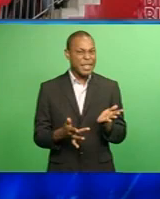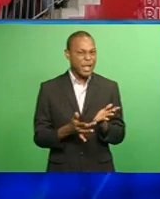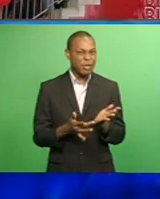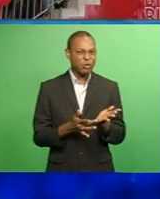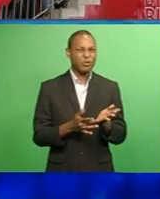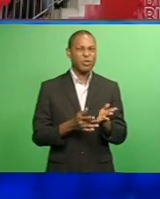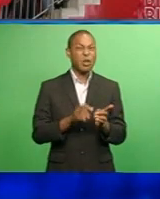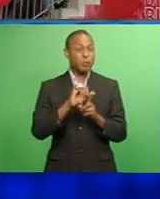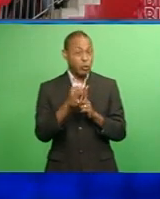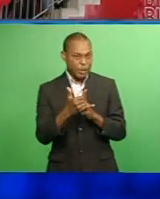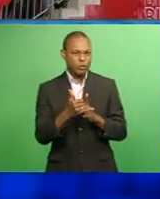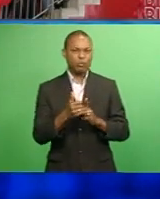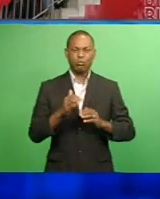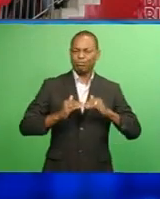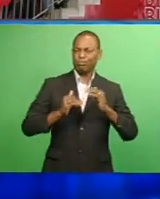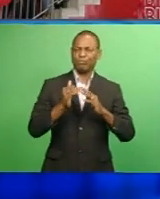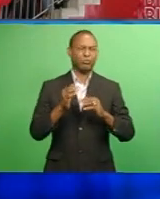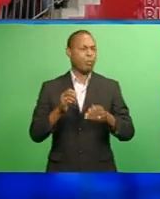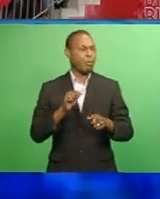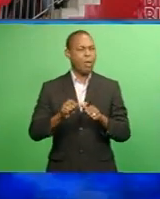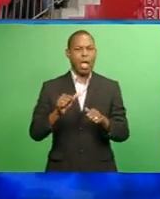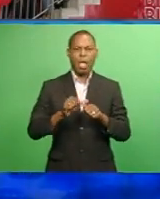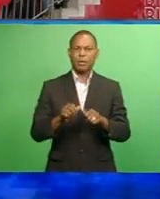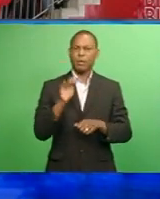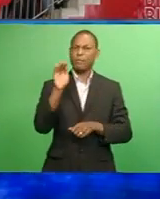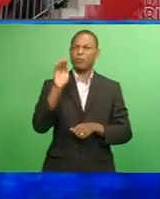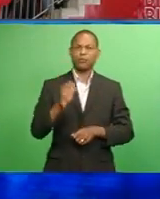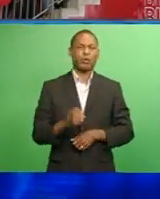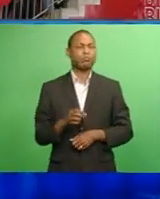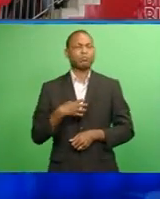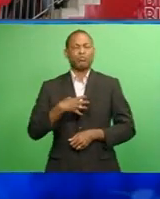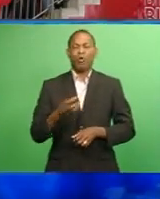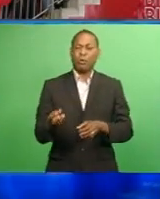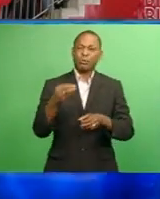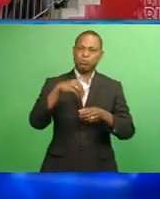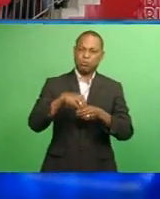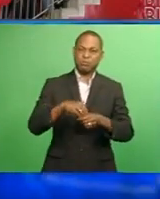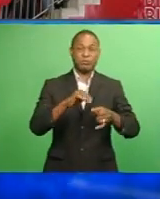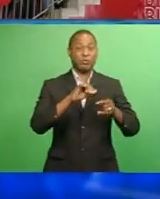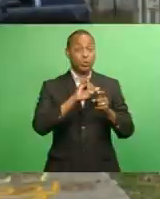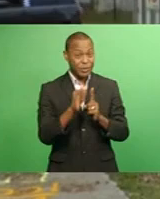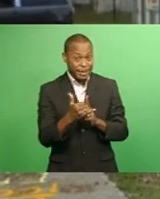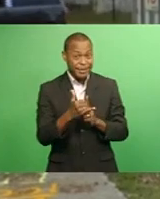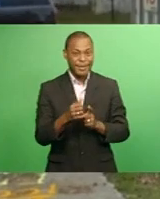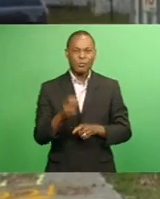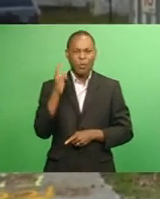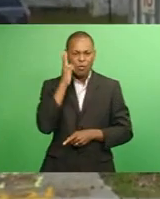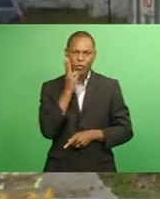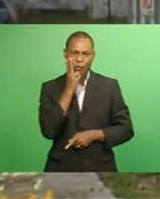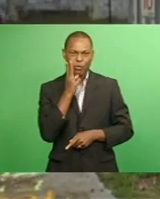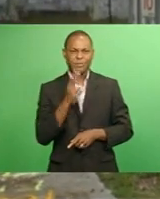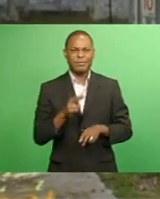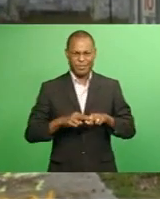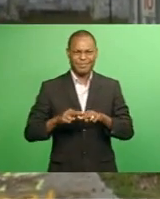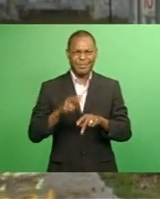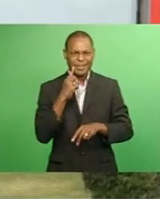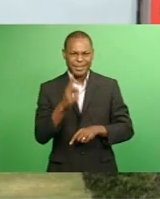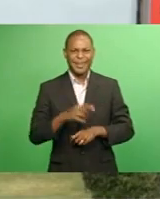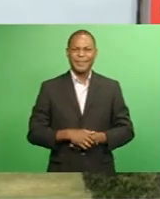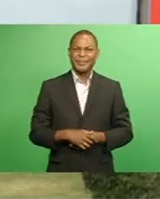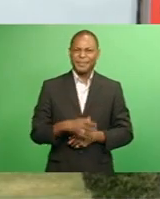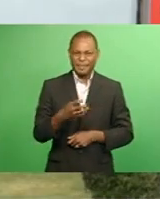can build a better future for a more inclusive and resilient society, says Vodafone Fiji. Keeping this in mind, the company